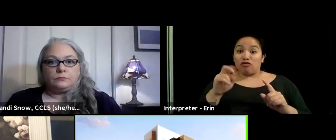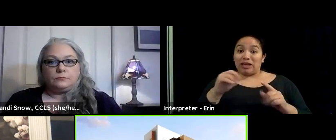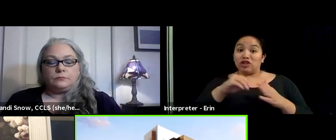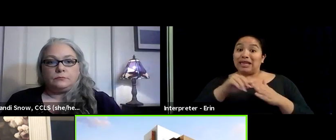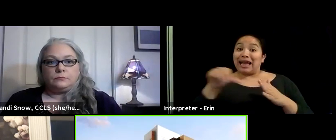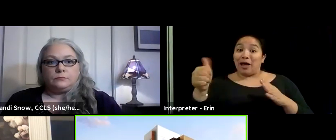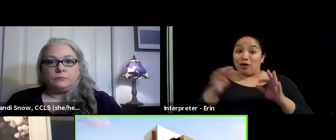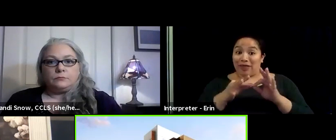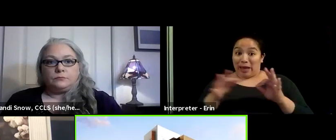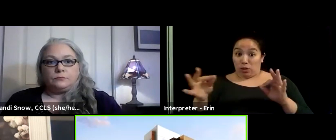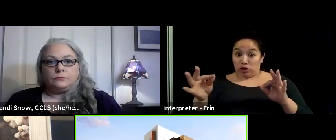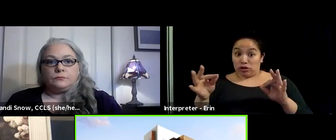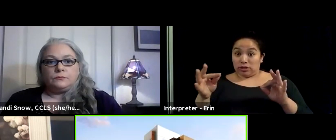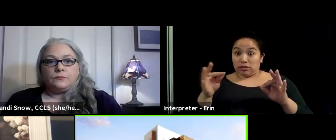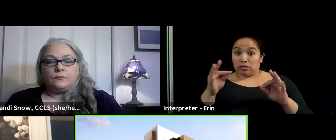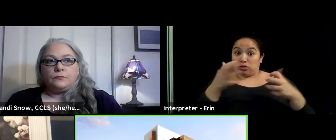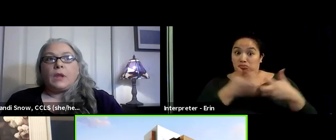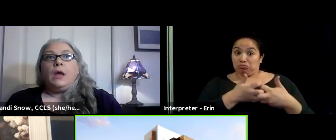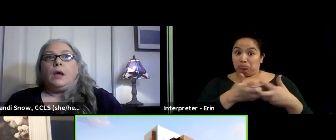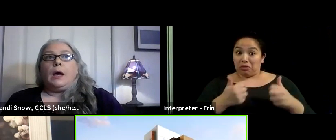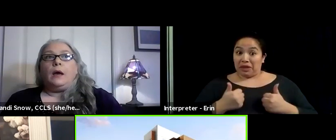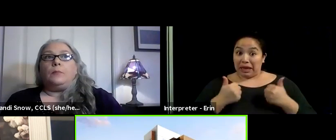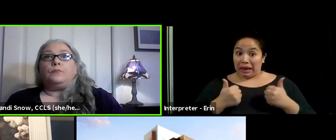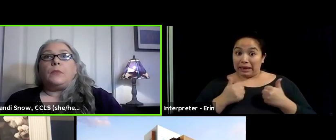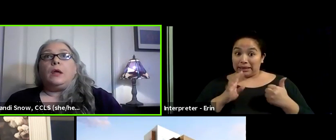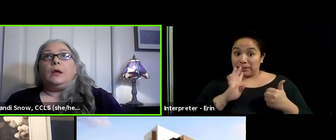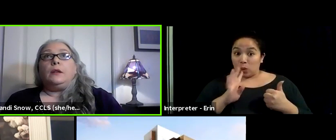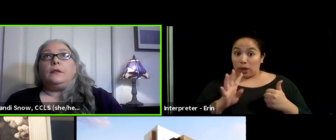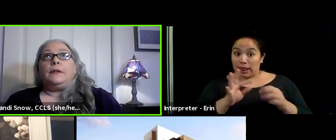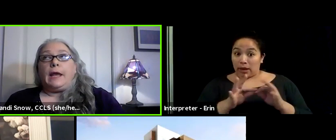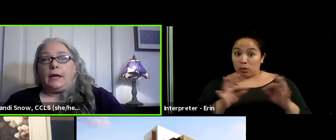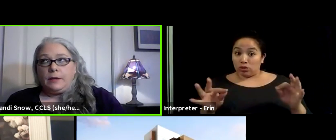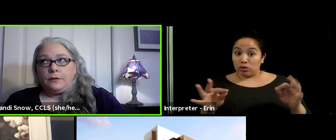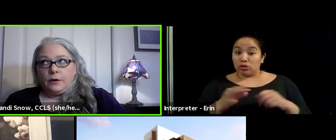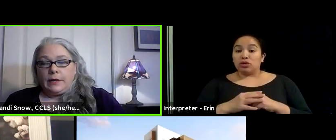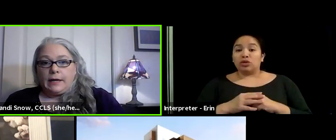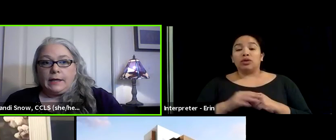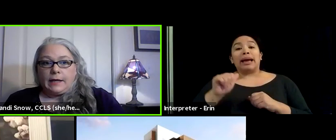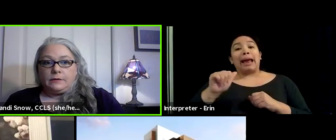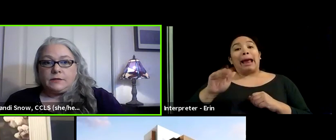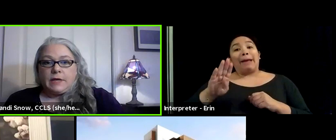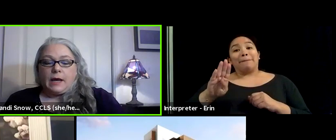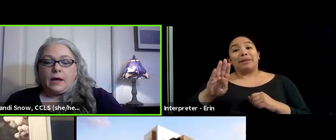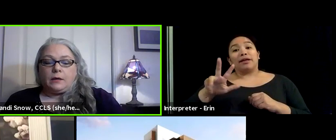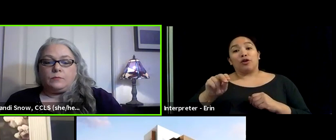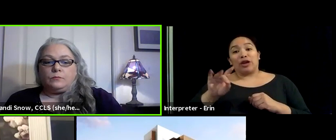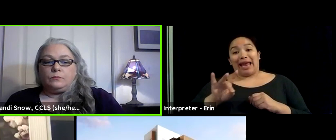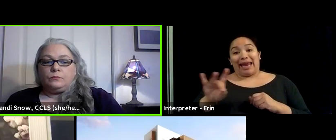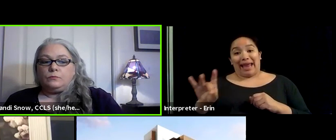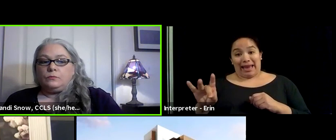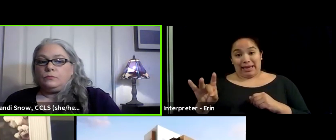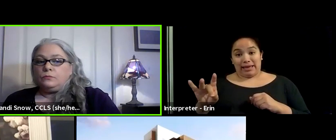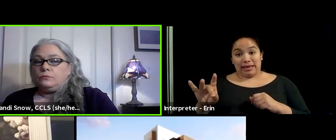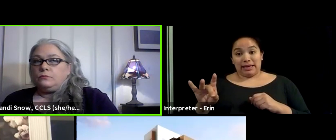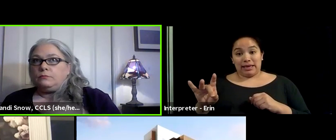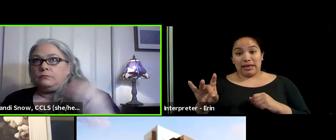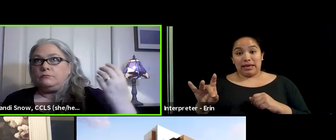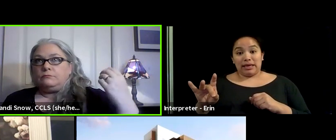that the tenant speaks? The AB 3088,